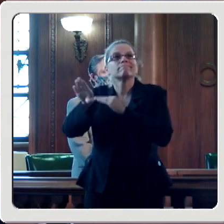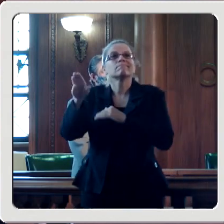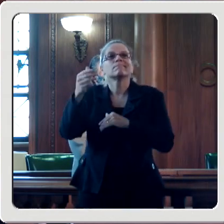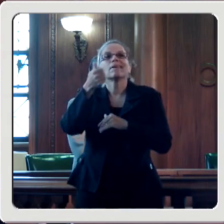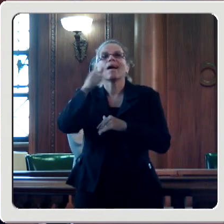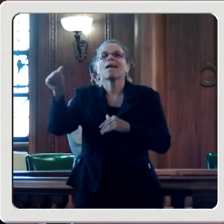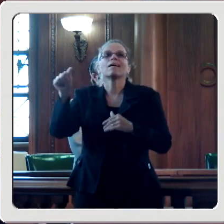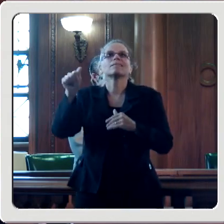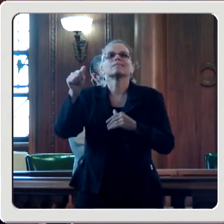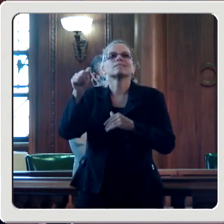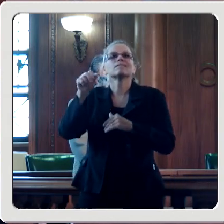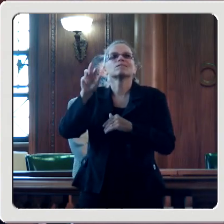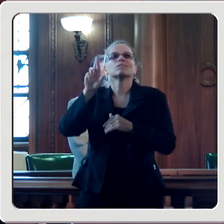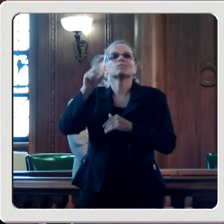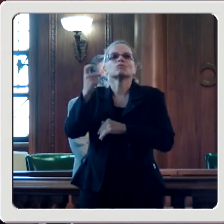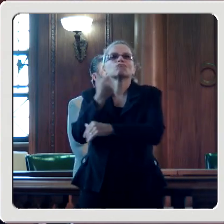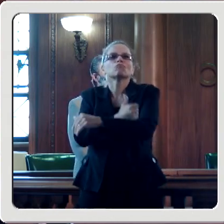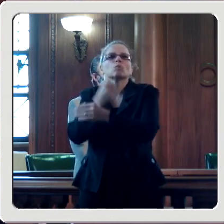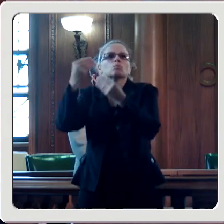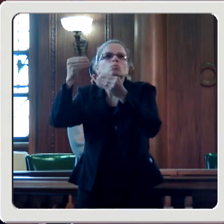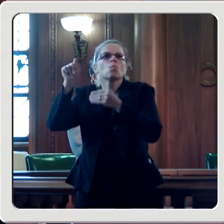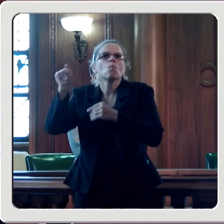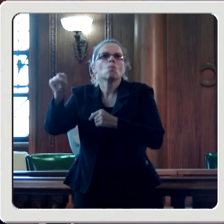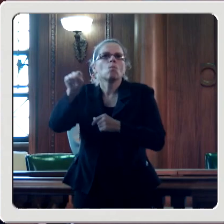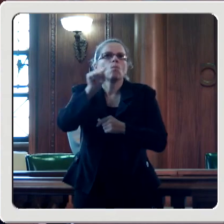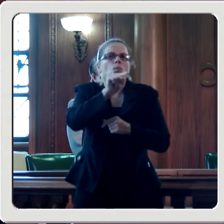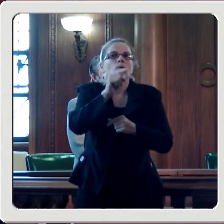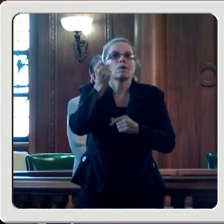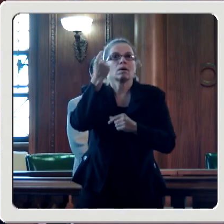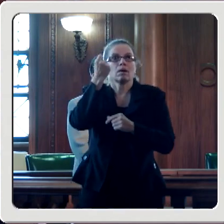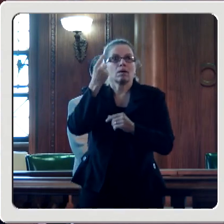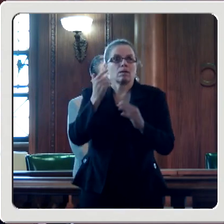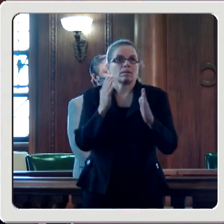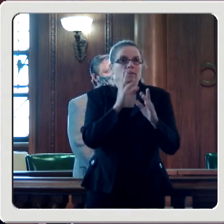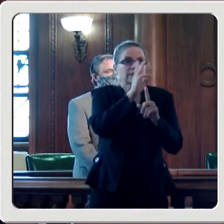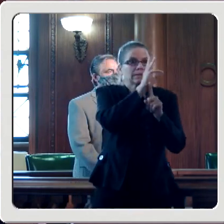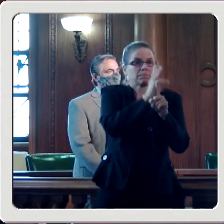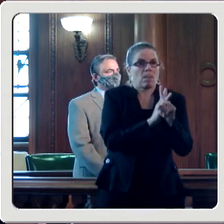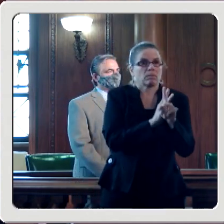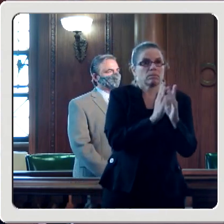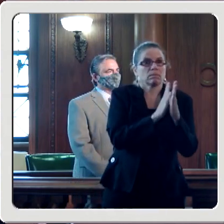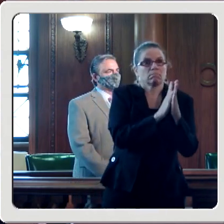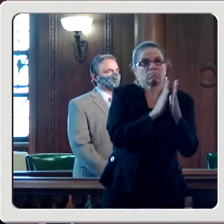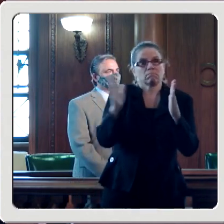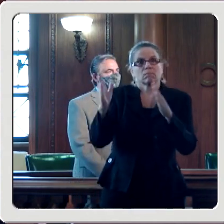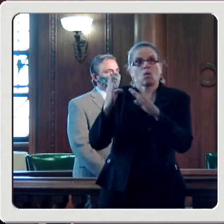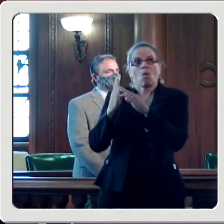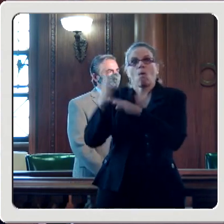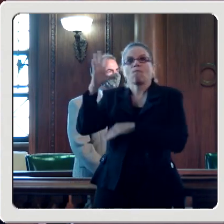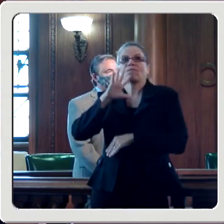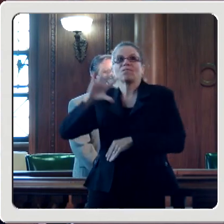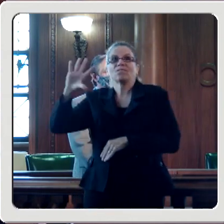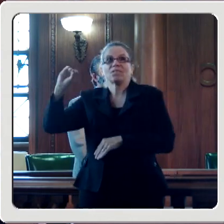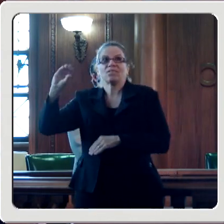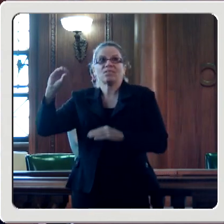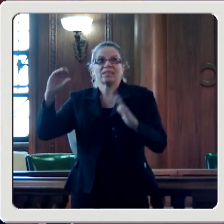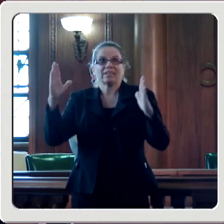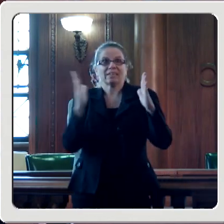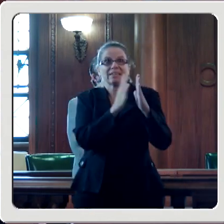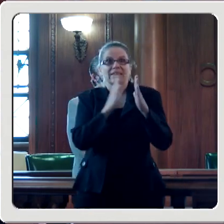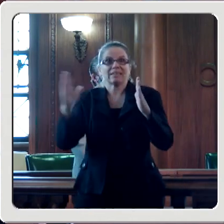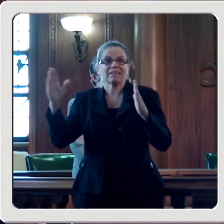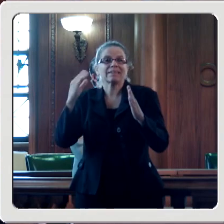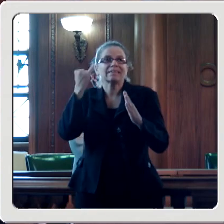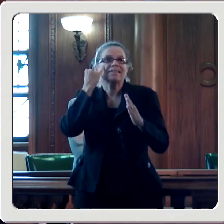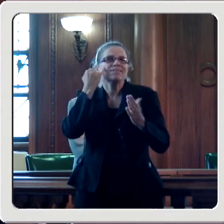months to 4 years and over 50, have chronic diseases, underlying conditions. It's important to